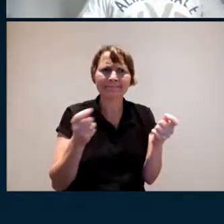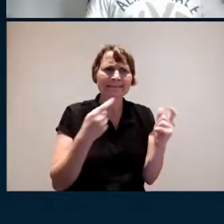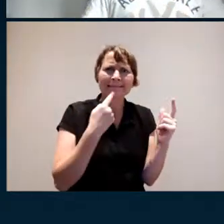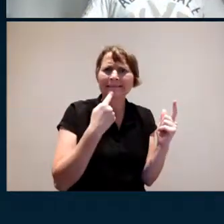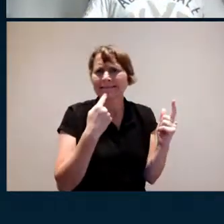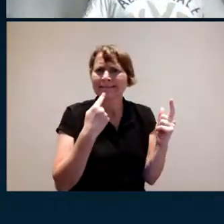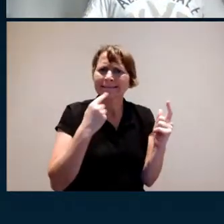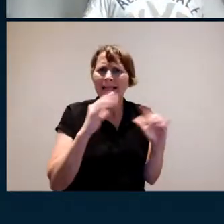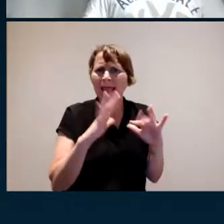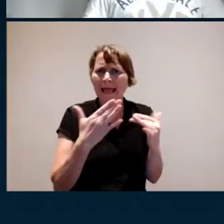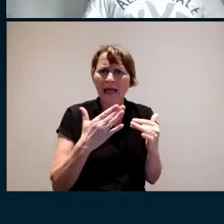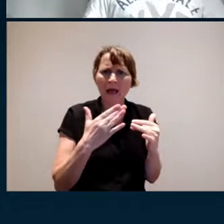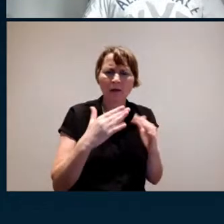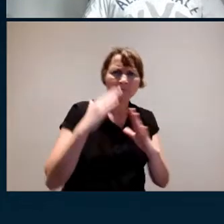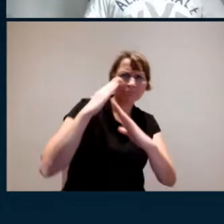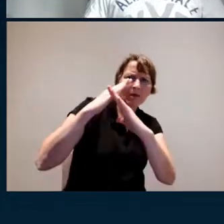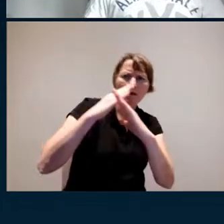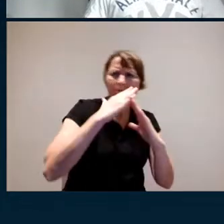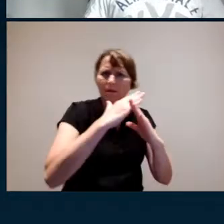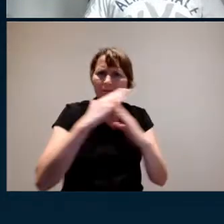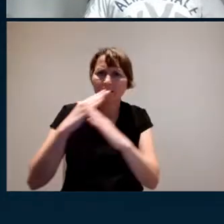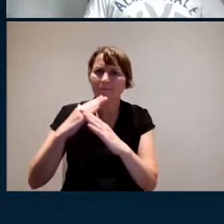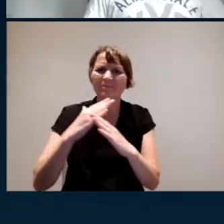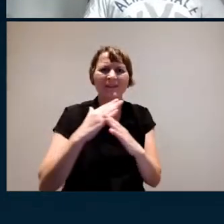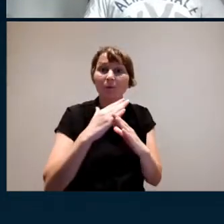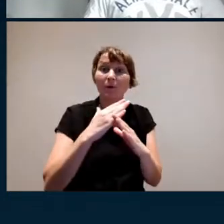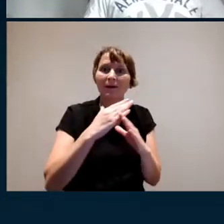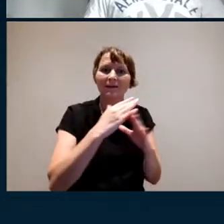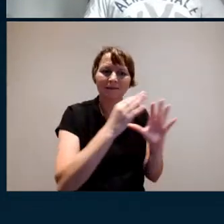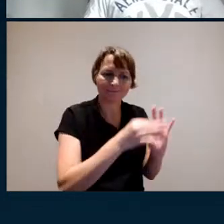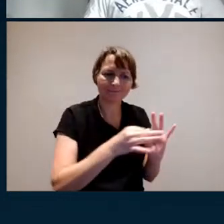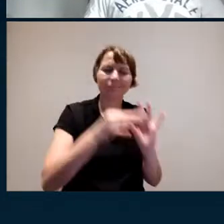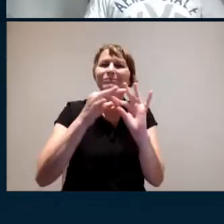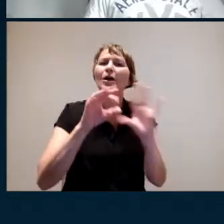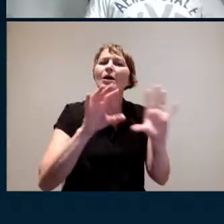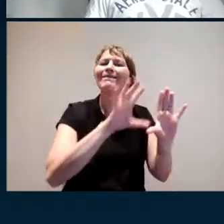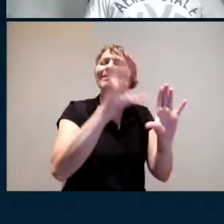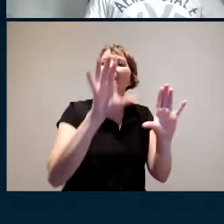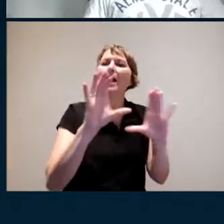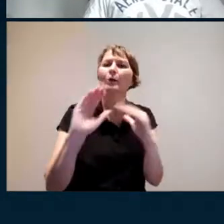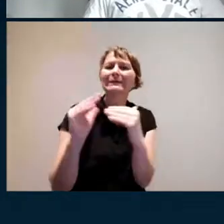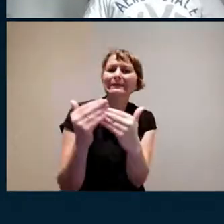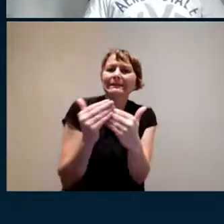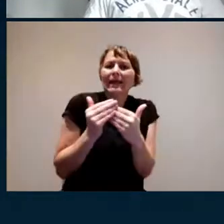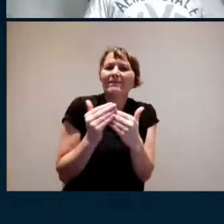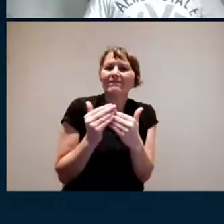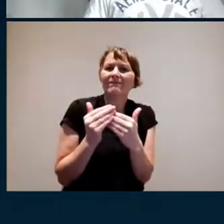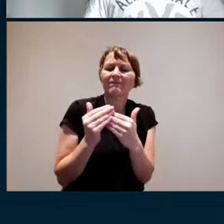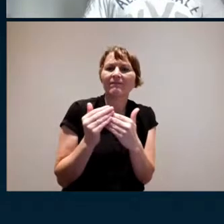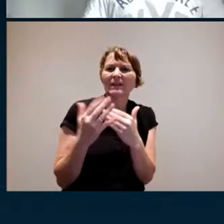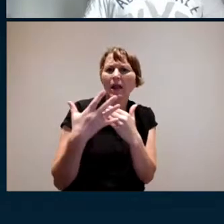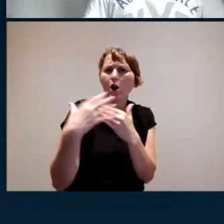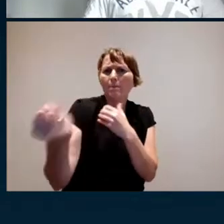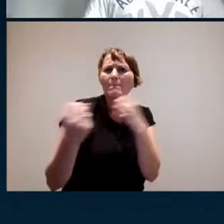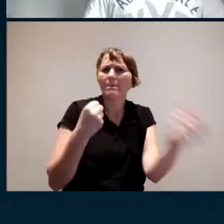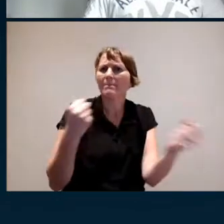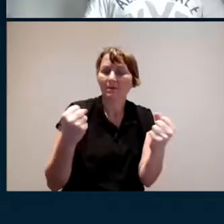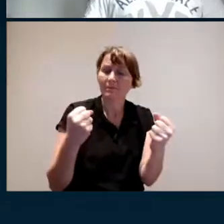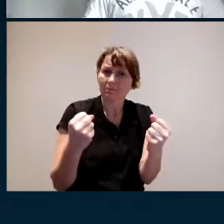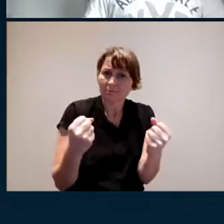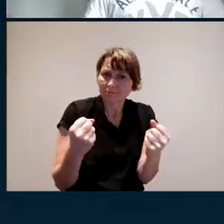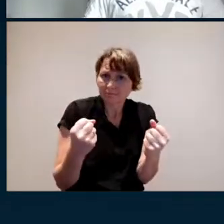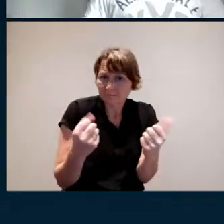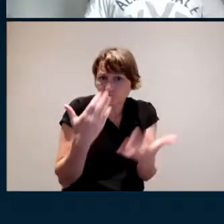extend it. And they want to have everything secure, of course, and that is understandable. And when they